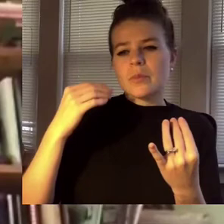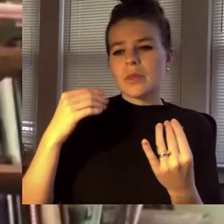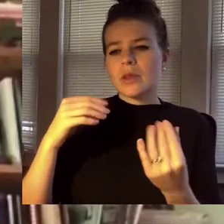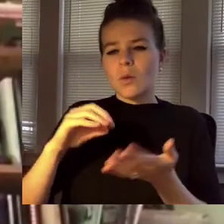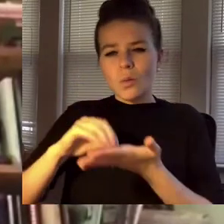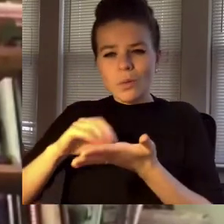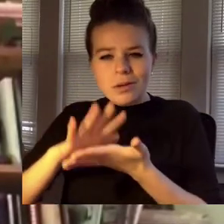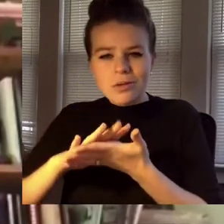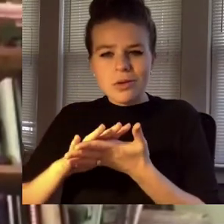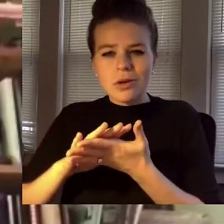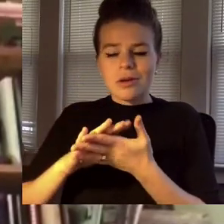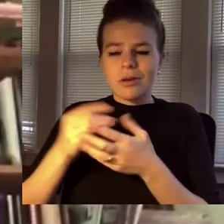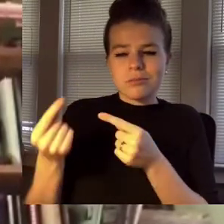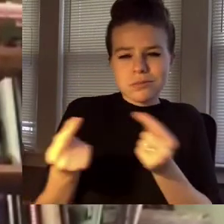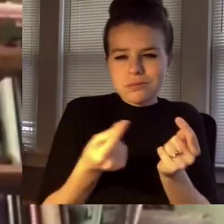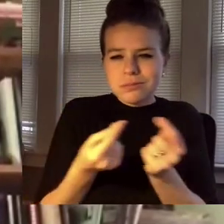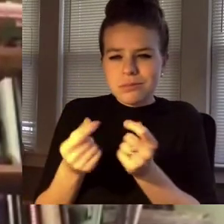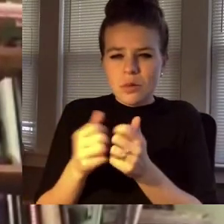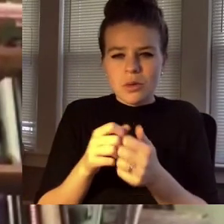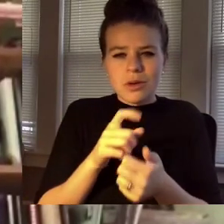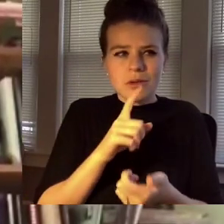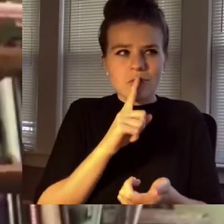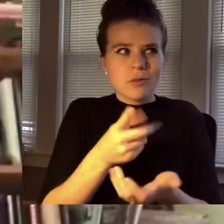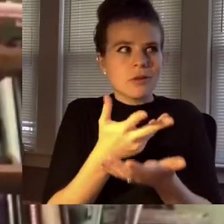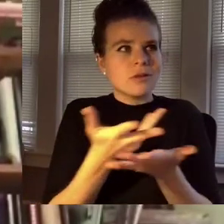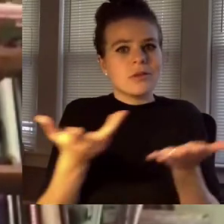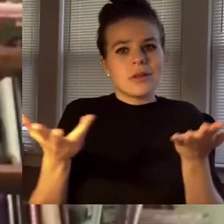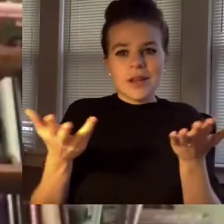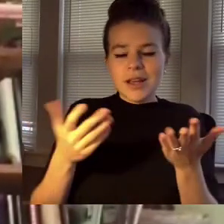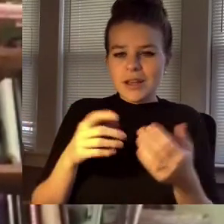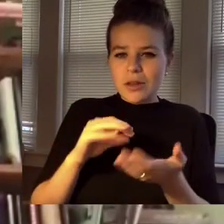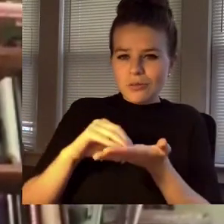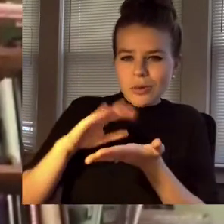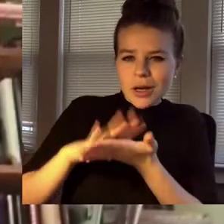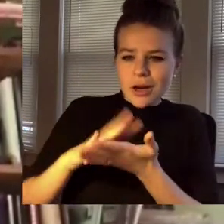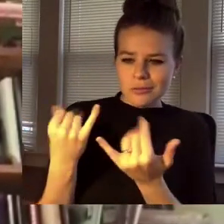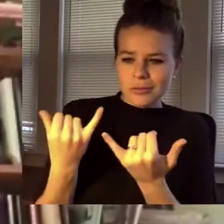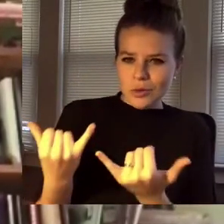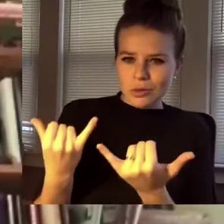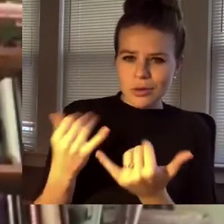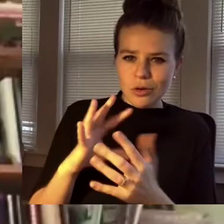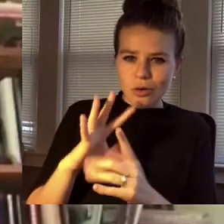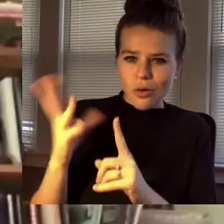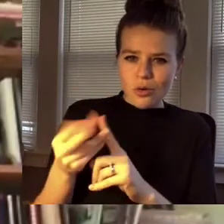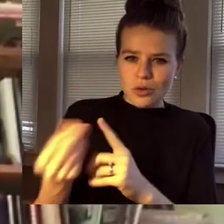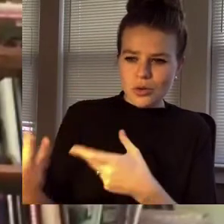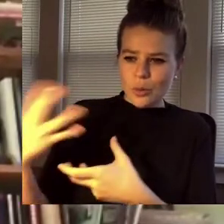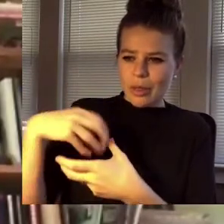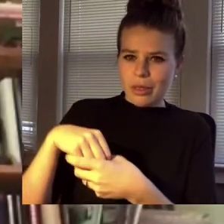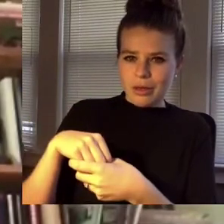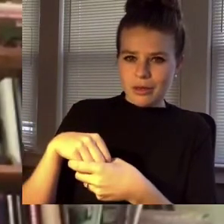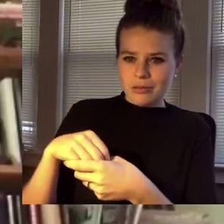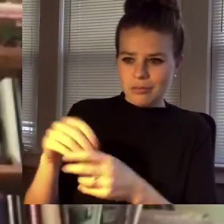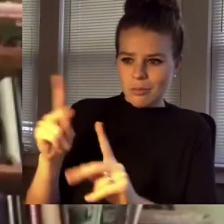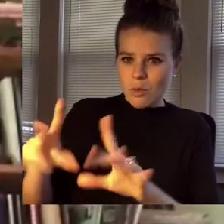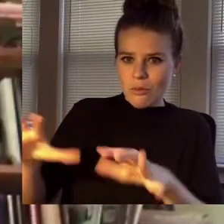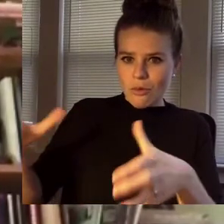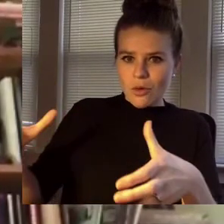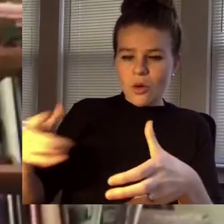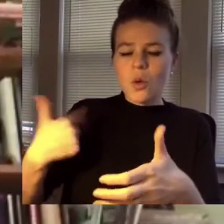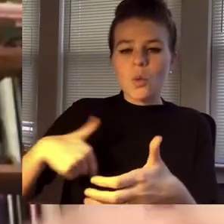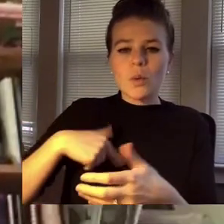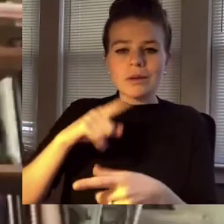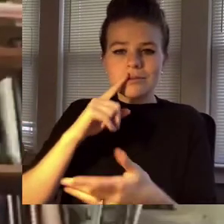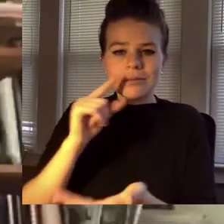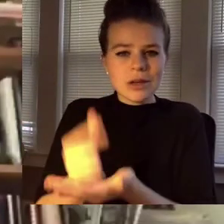with realities, the record of an existing culture and a civilization. We are ensuring that that record